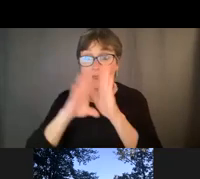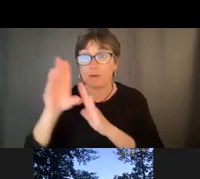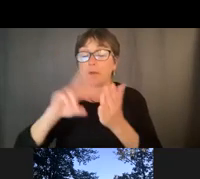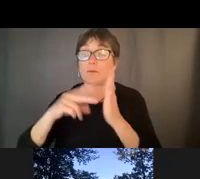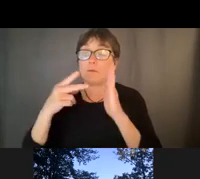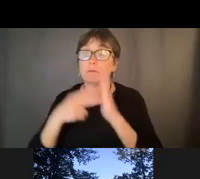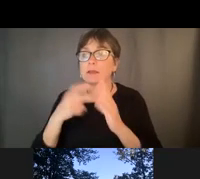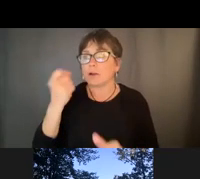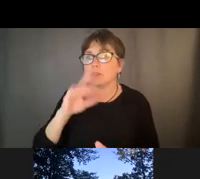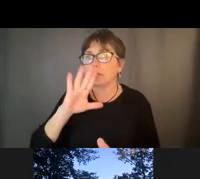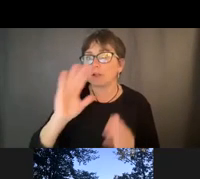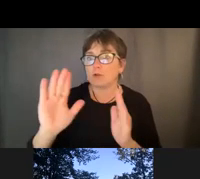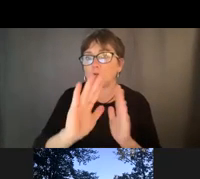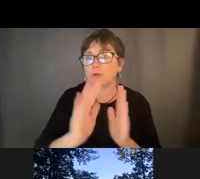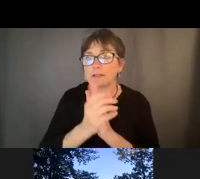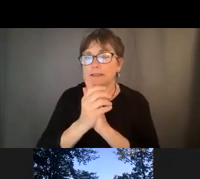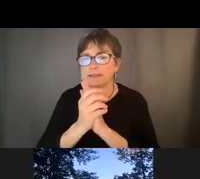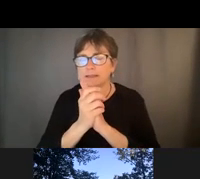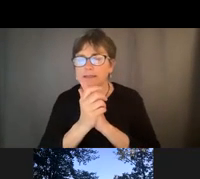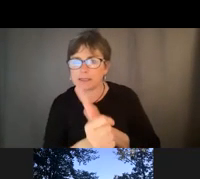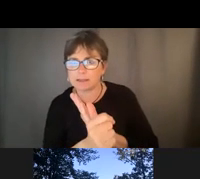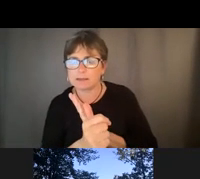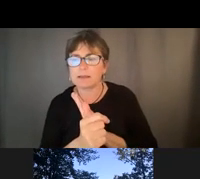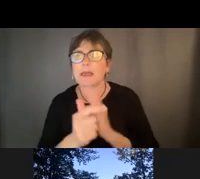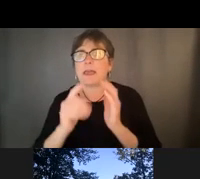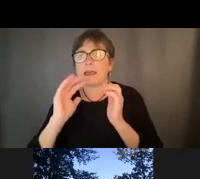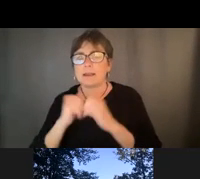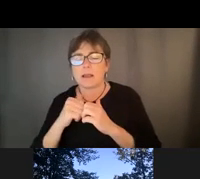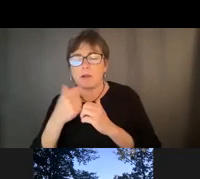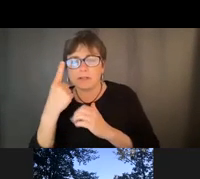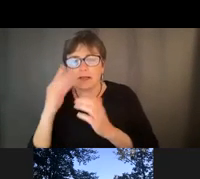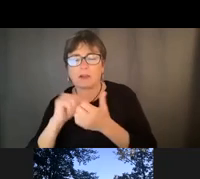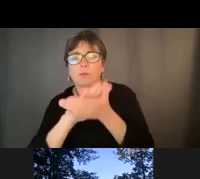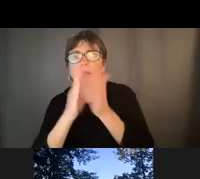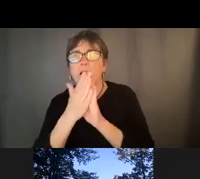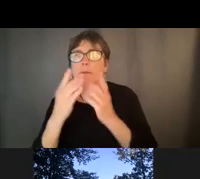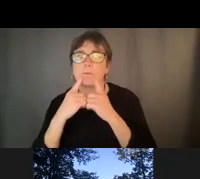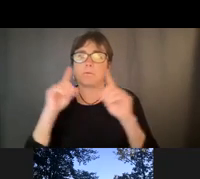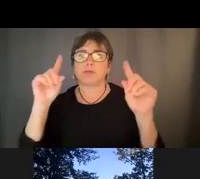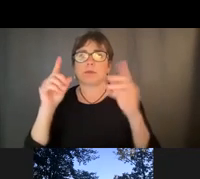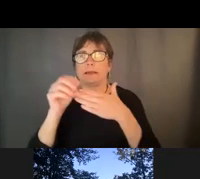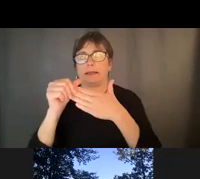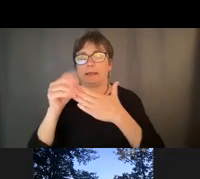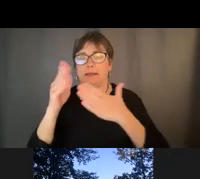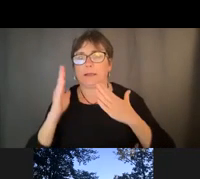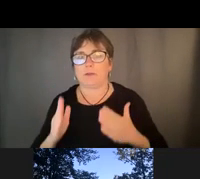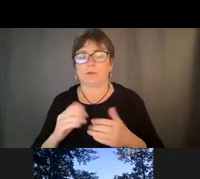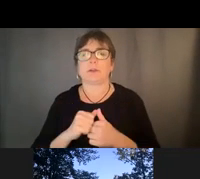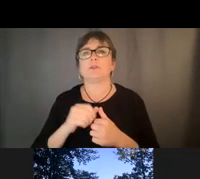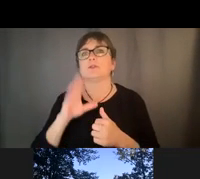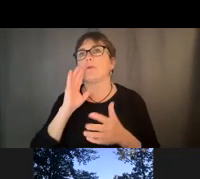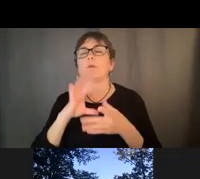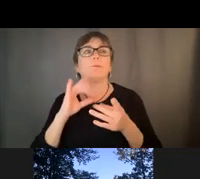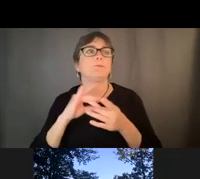should be working on and understanding in order to become effective leaders, right? So it will talk about the competencies of things